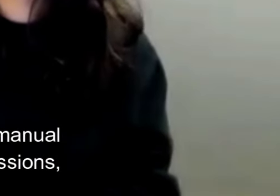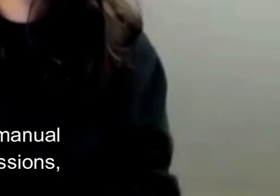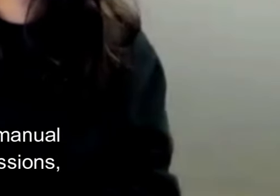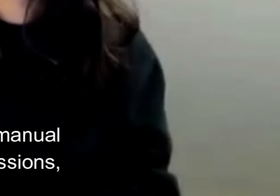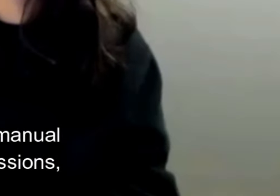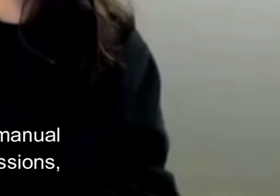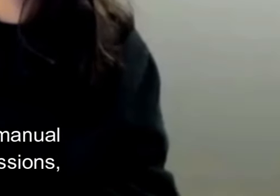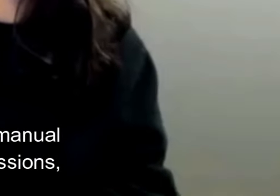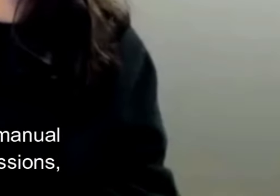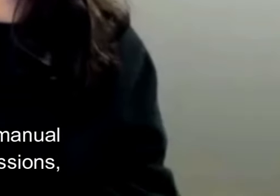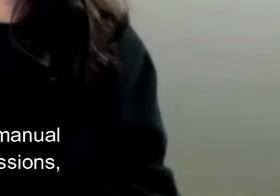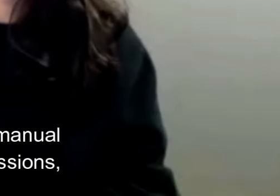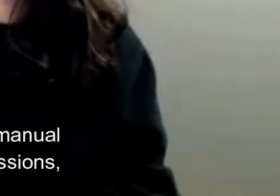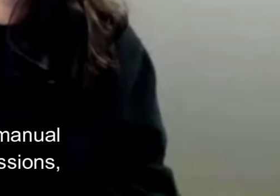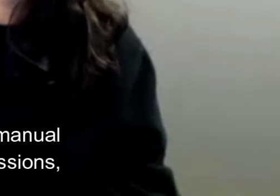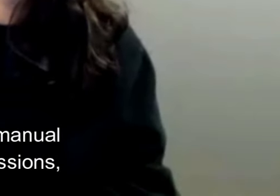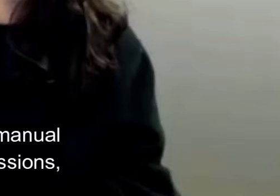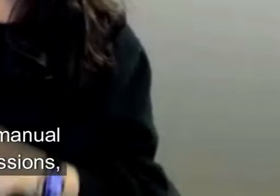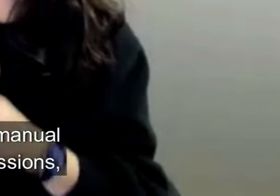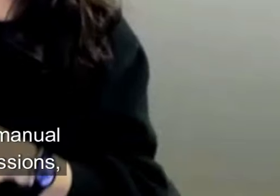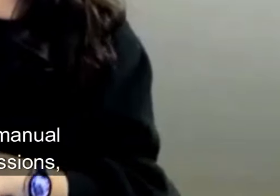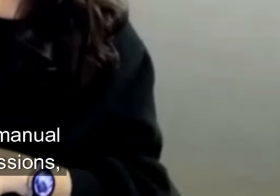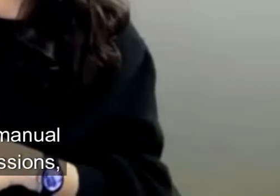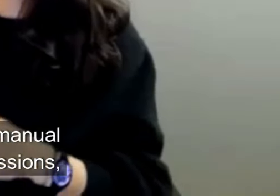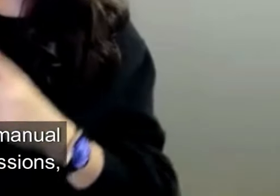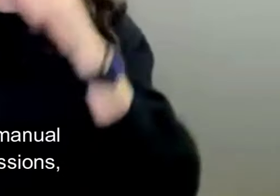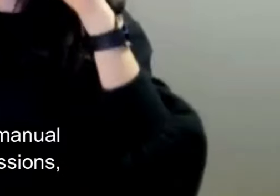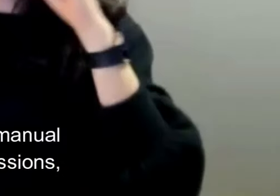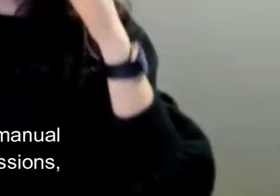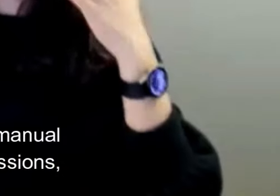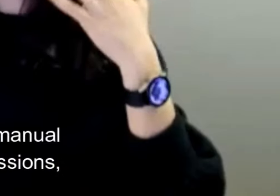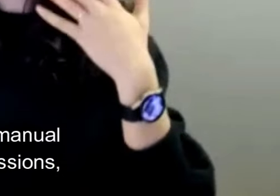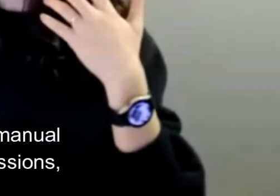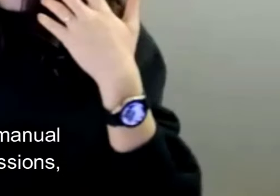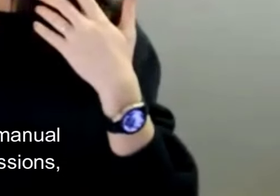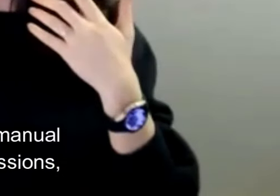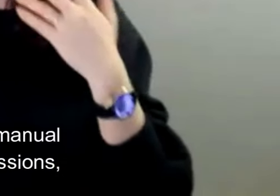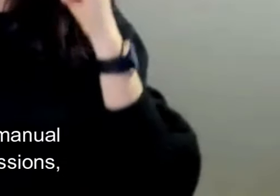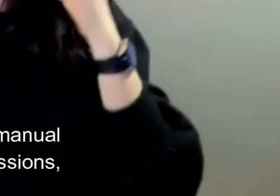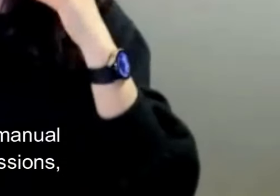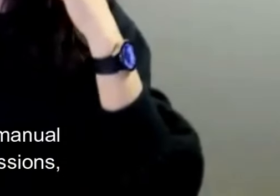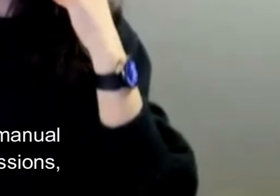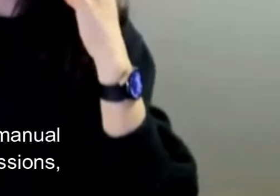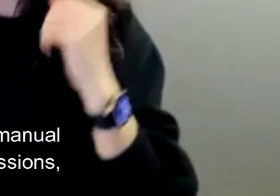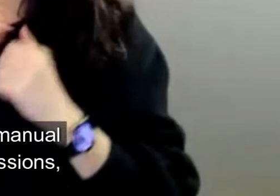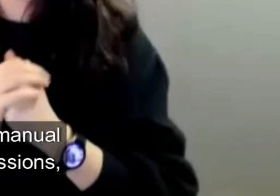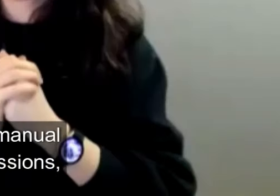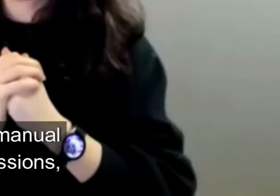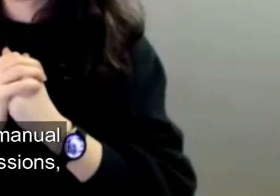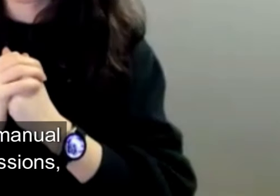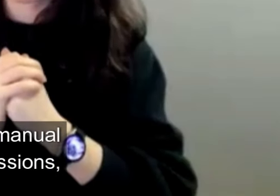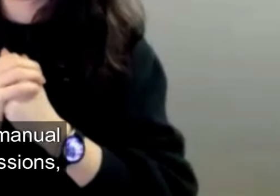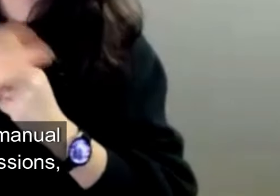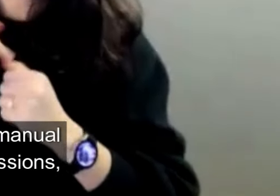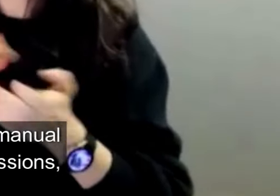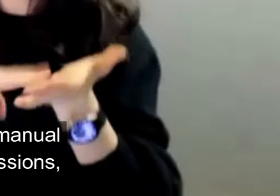Simply looking at the area of non-manual features in ISL, facial